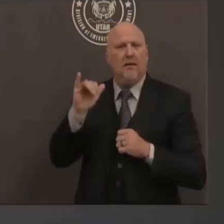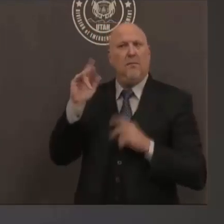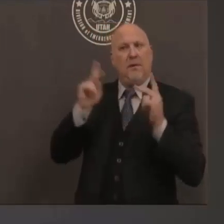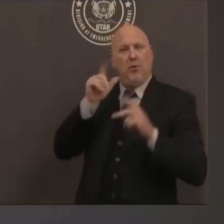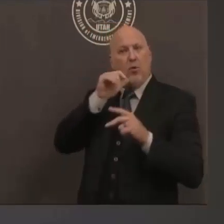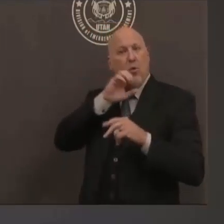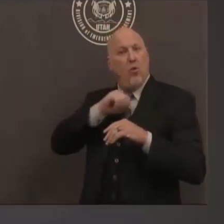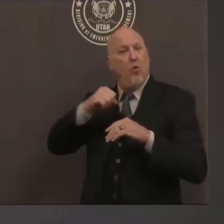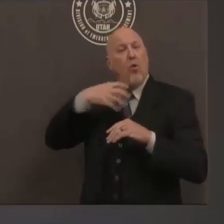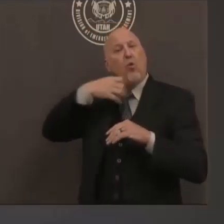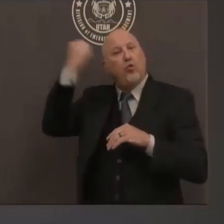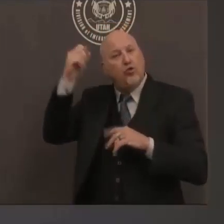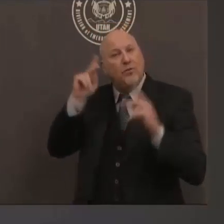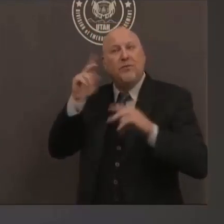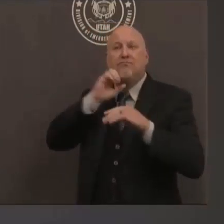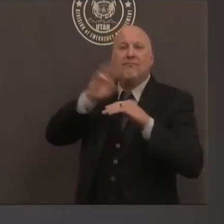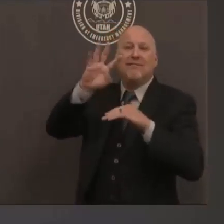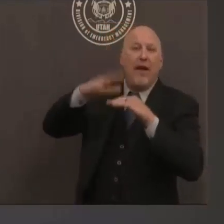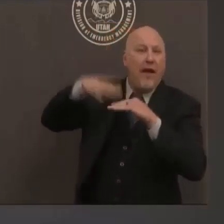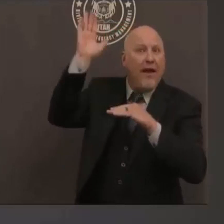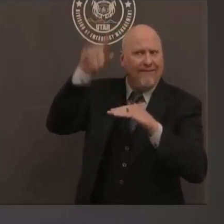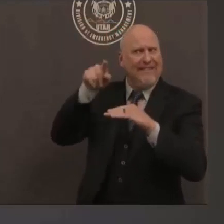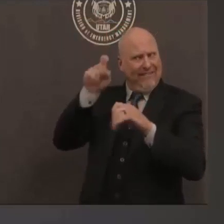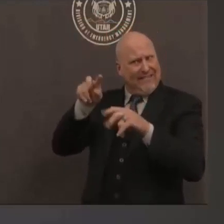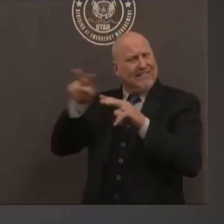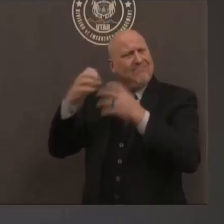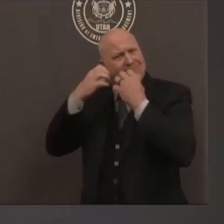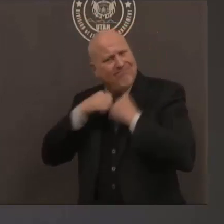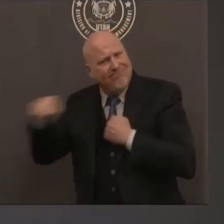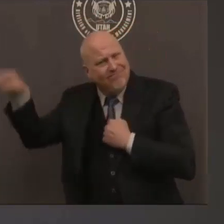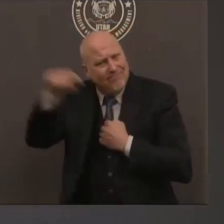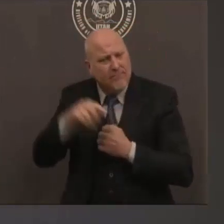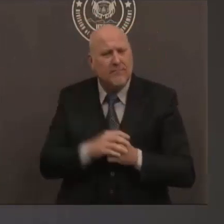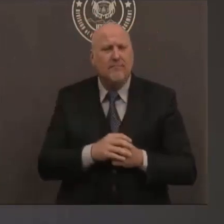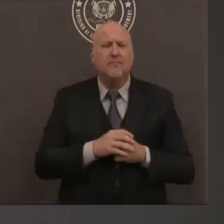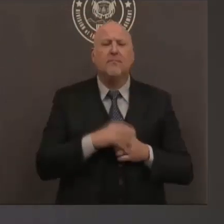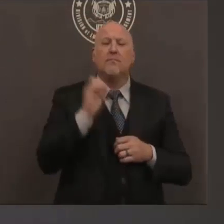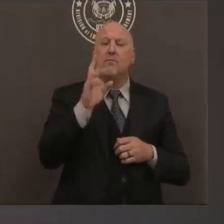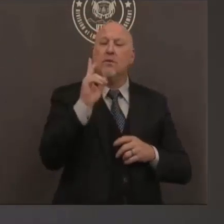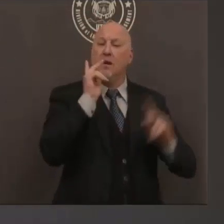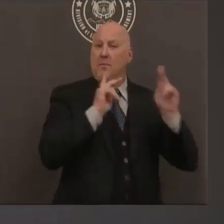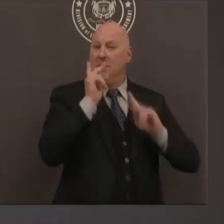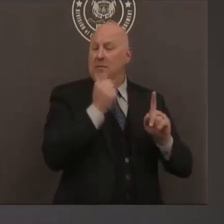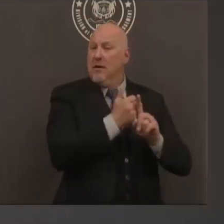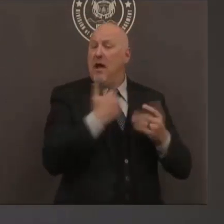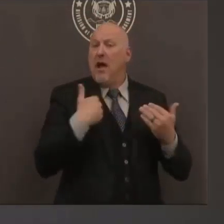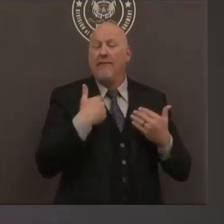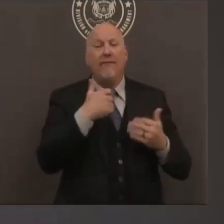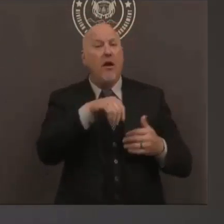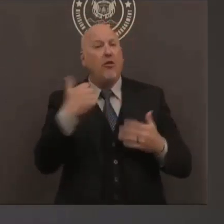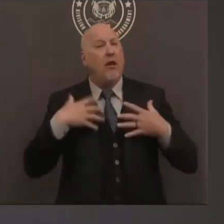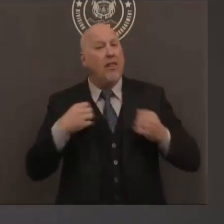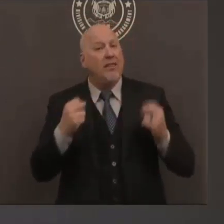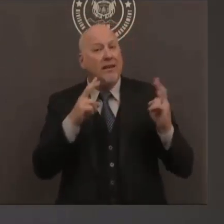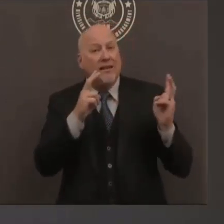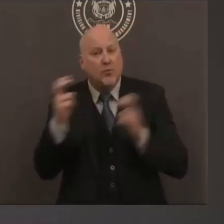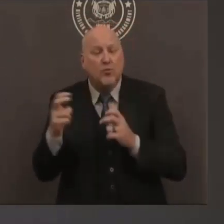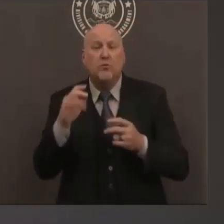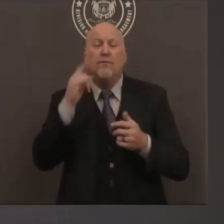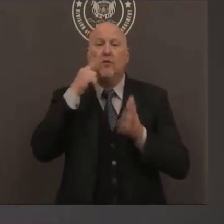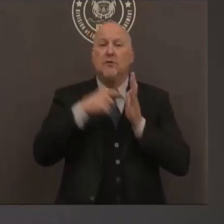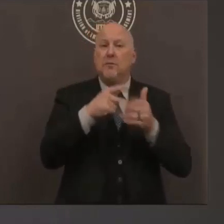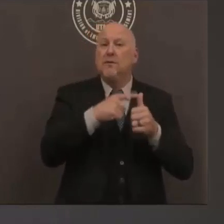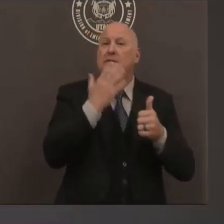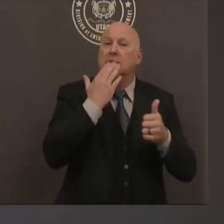those that have underlying conditions of obesity, diabetic, respiratory ailments, those kinds